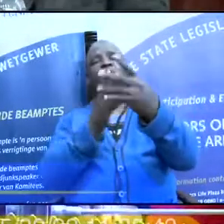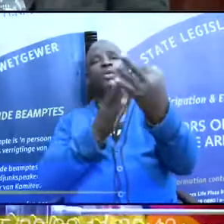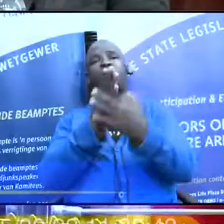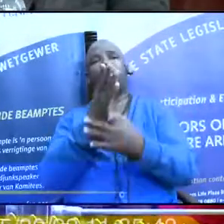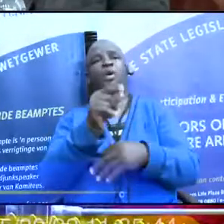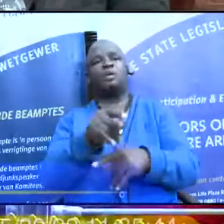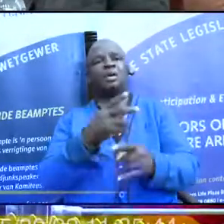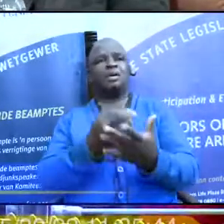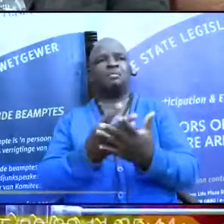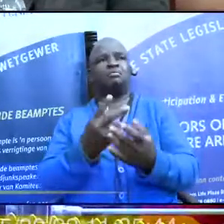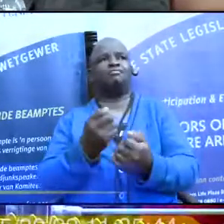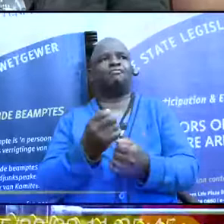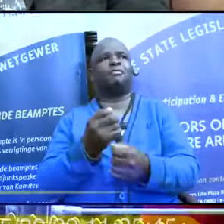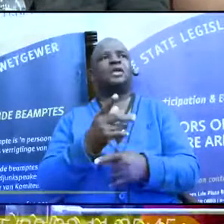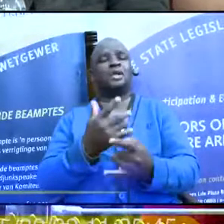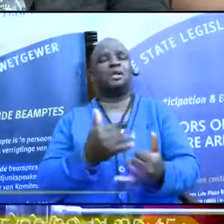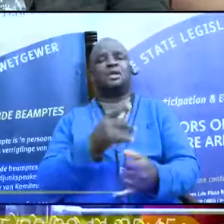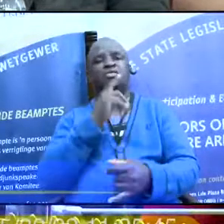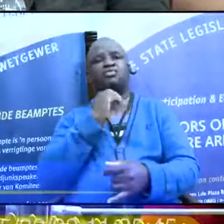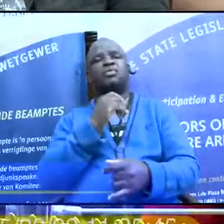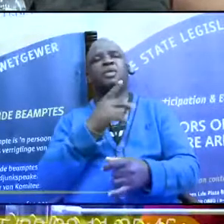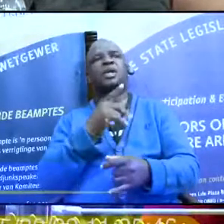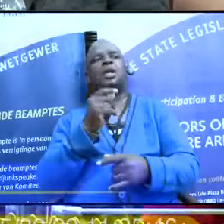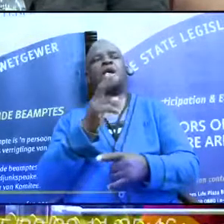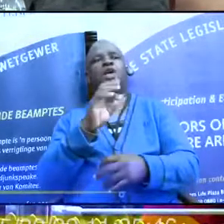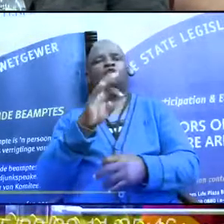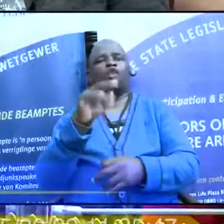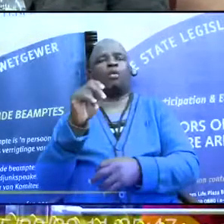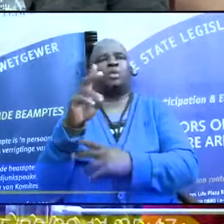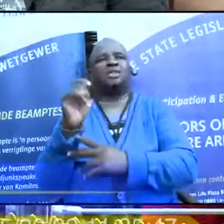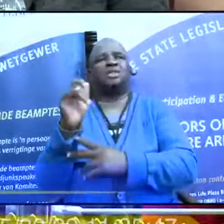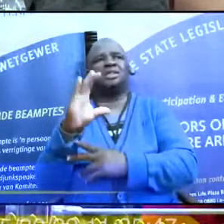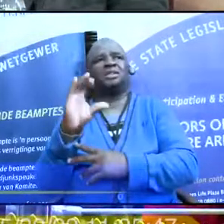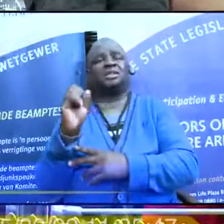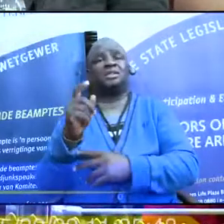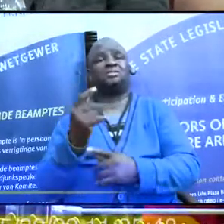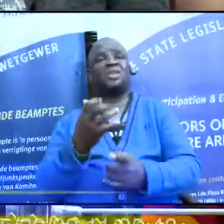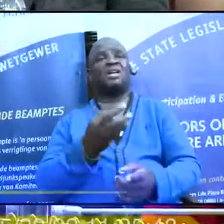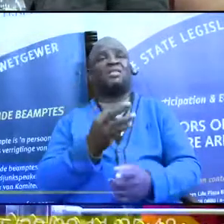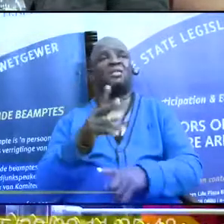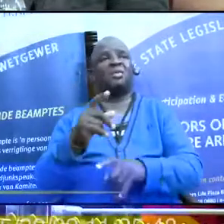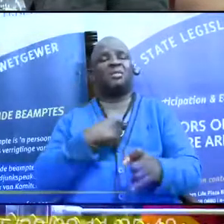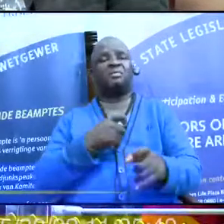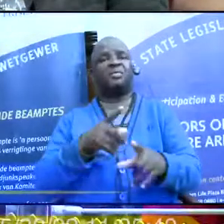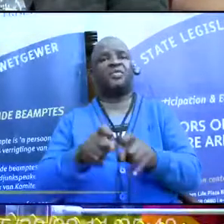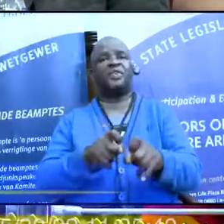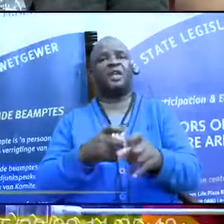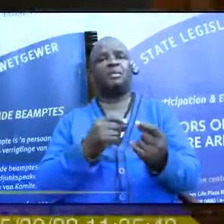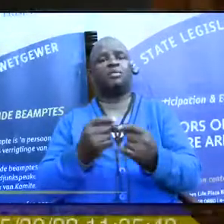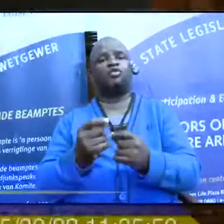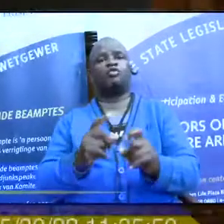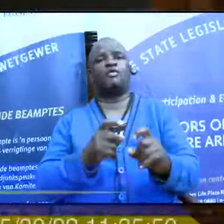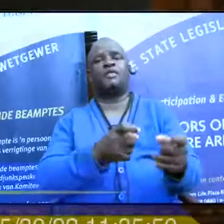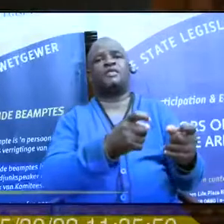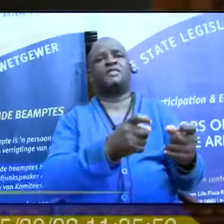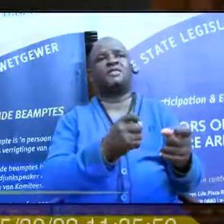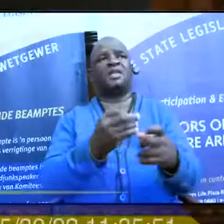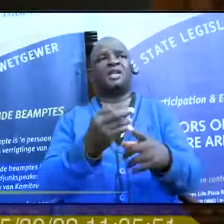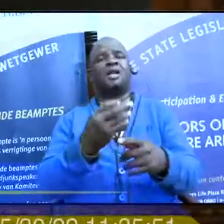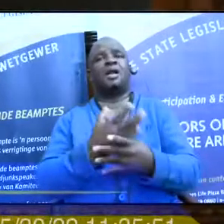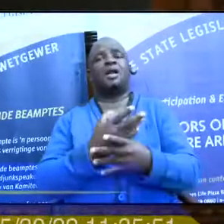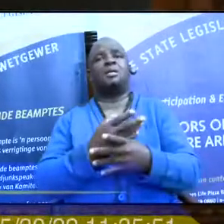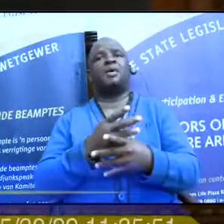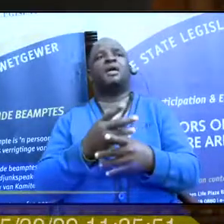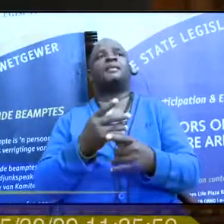use of technology robotics and artificial intelligence and if we are not going to speed up a labor market young